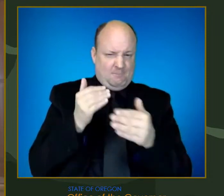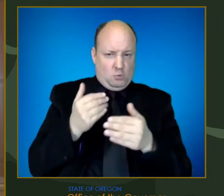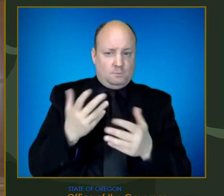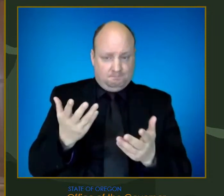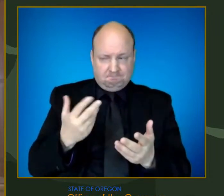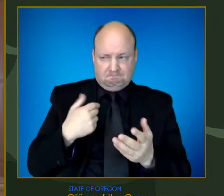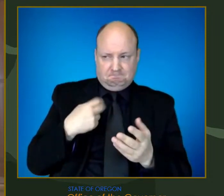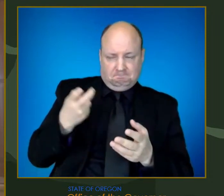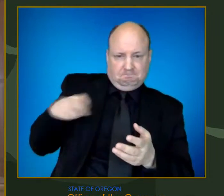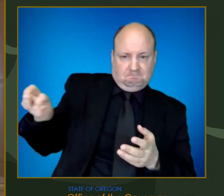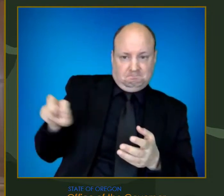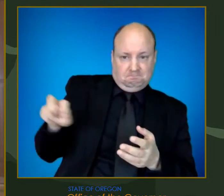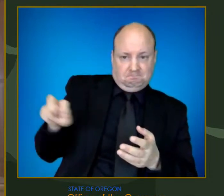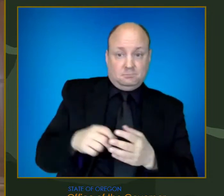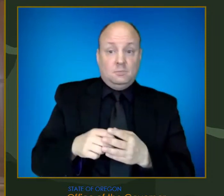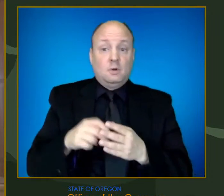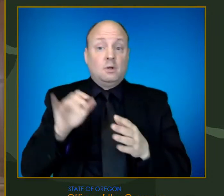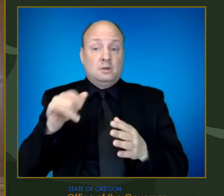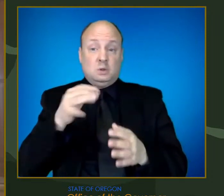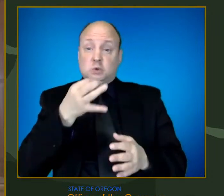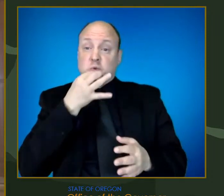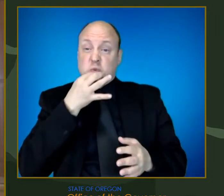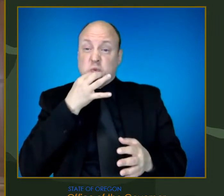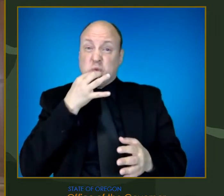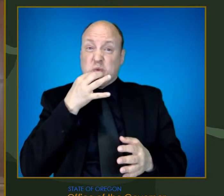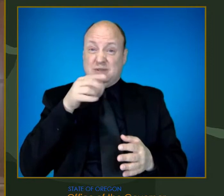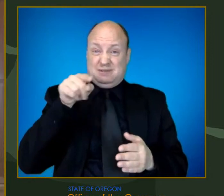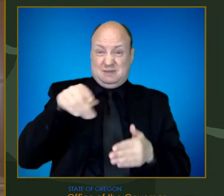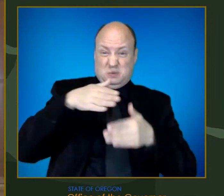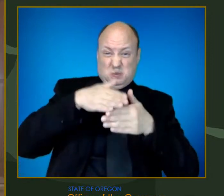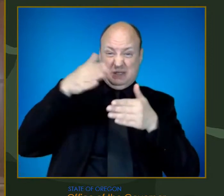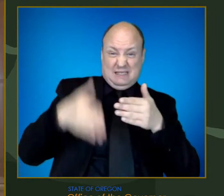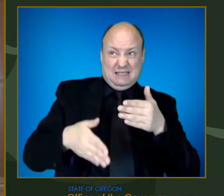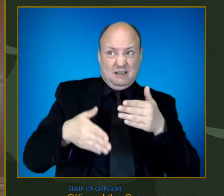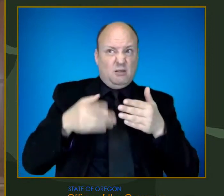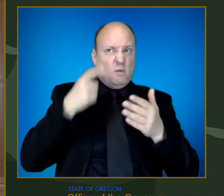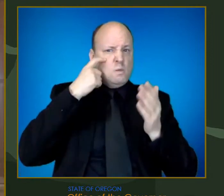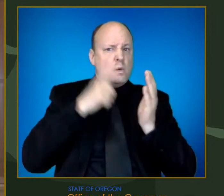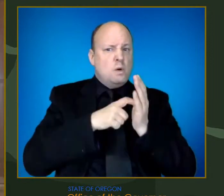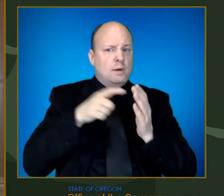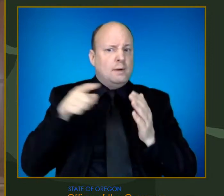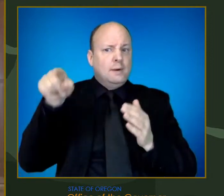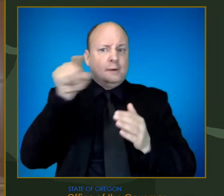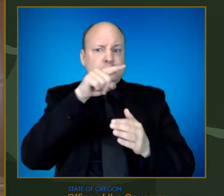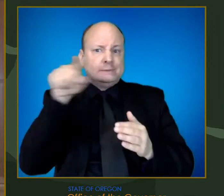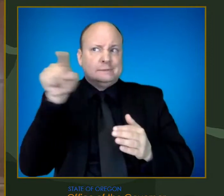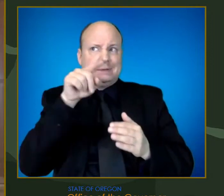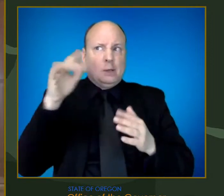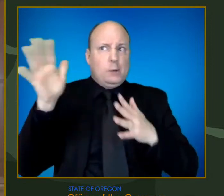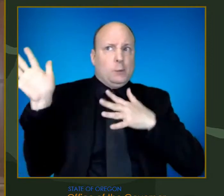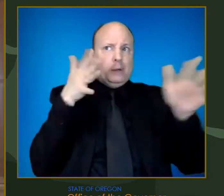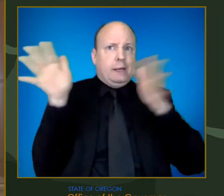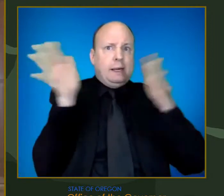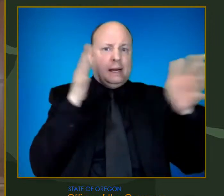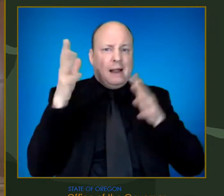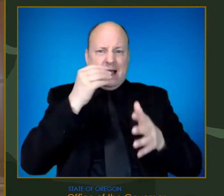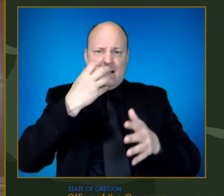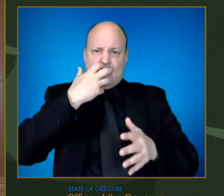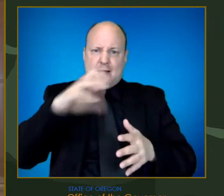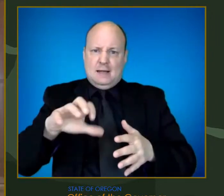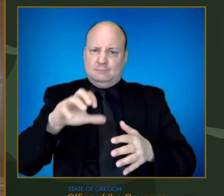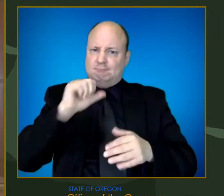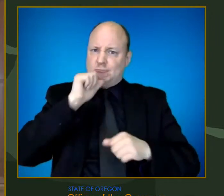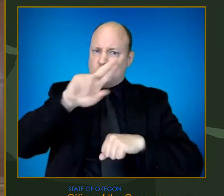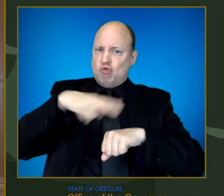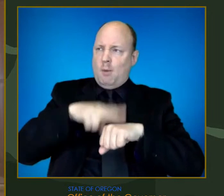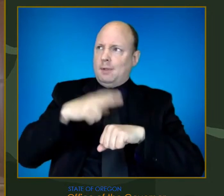a weekend of unseasonably warm weather and east winds. Many areas of the state are under advisory